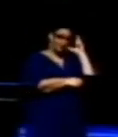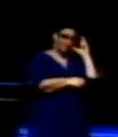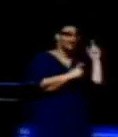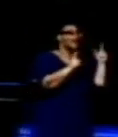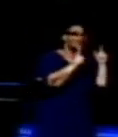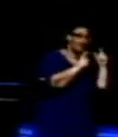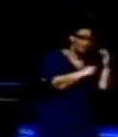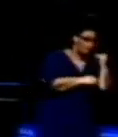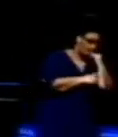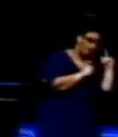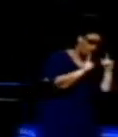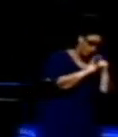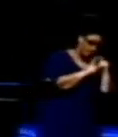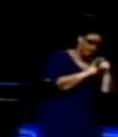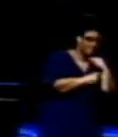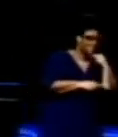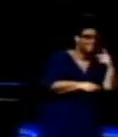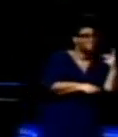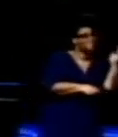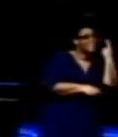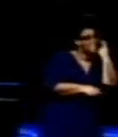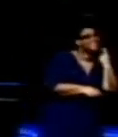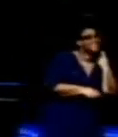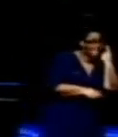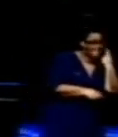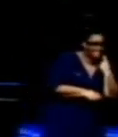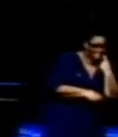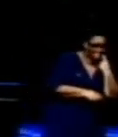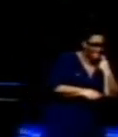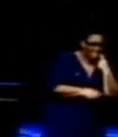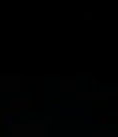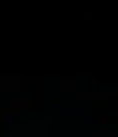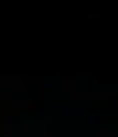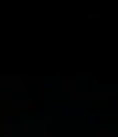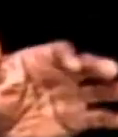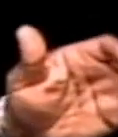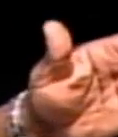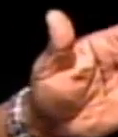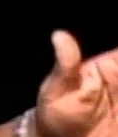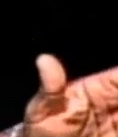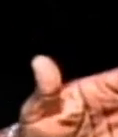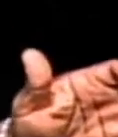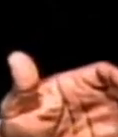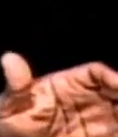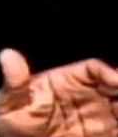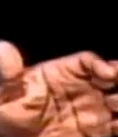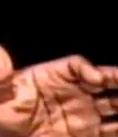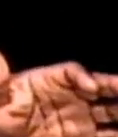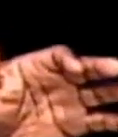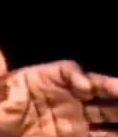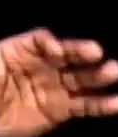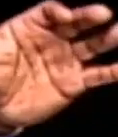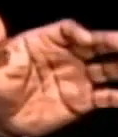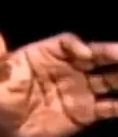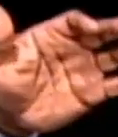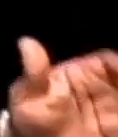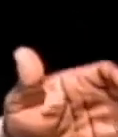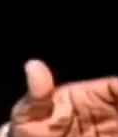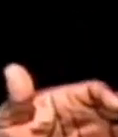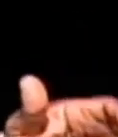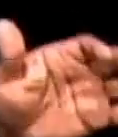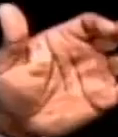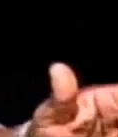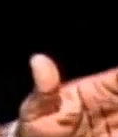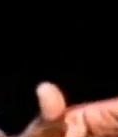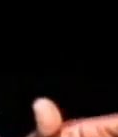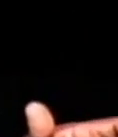You heard it from here. I was thinking in my head that the kids are cool, but the most sex